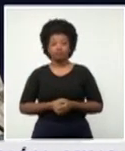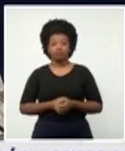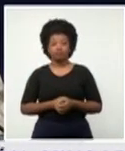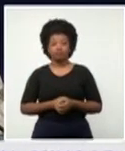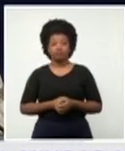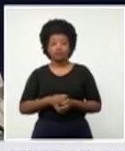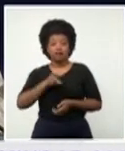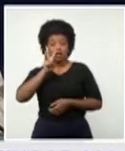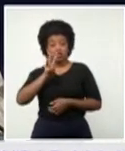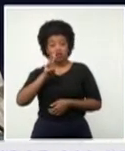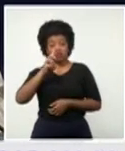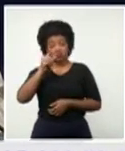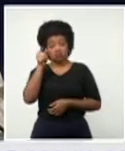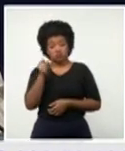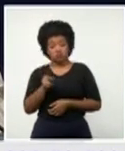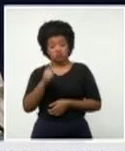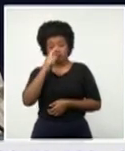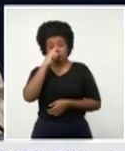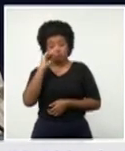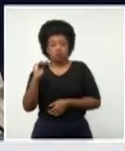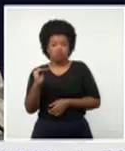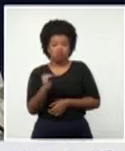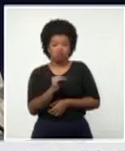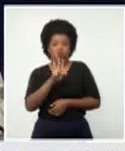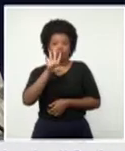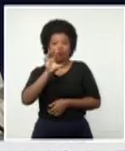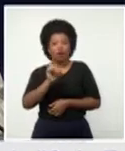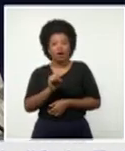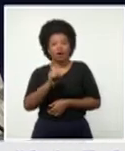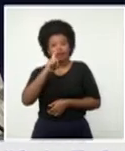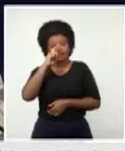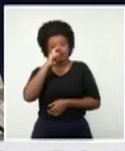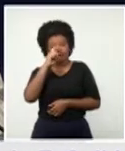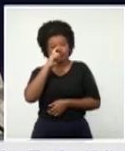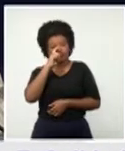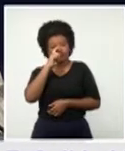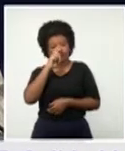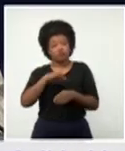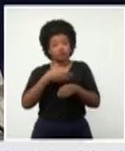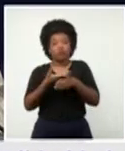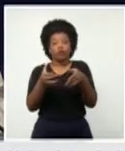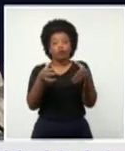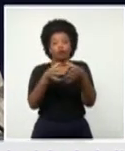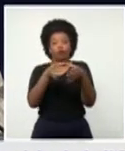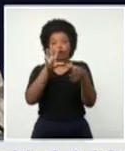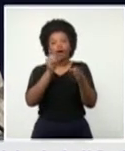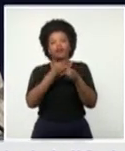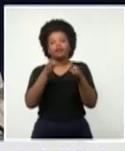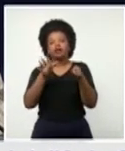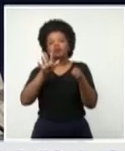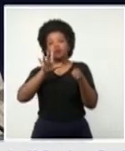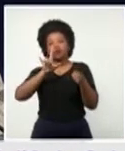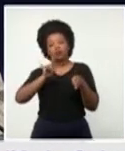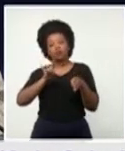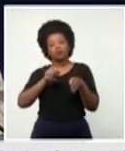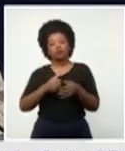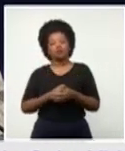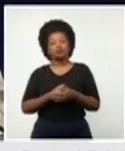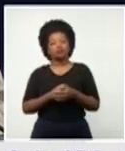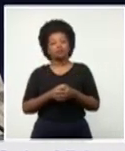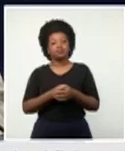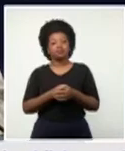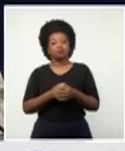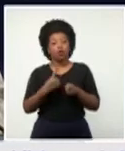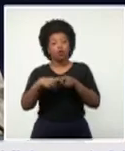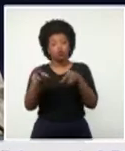By age groups, 3 are under 40, followed by the group from 50 to